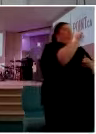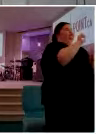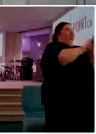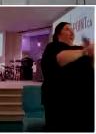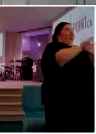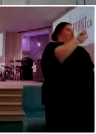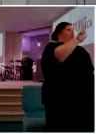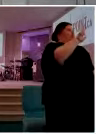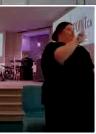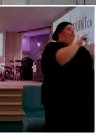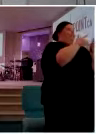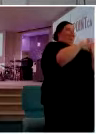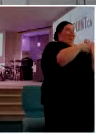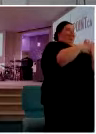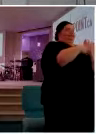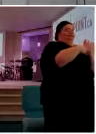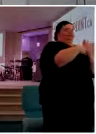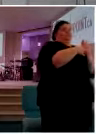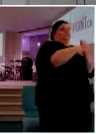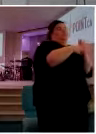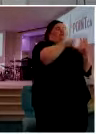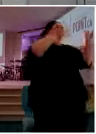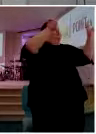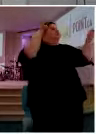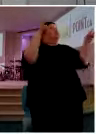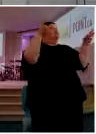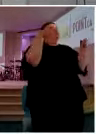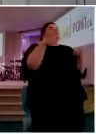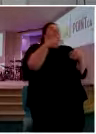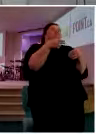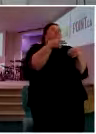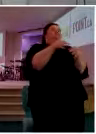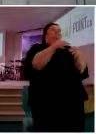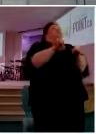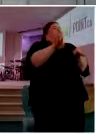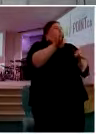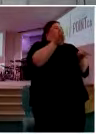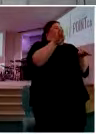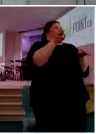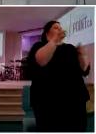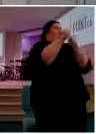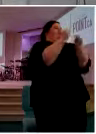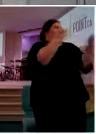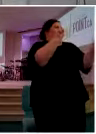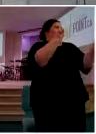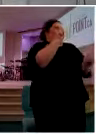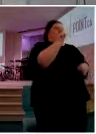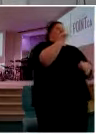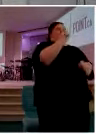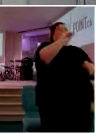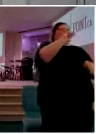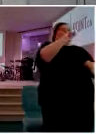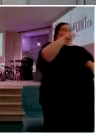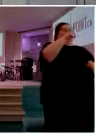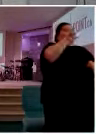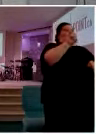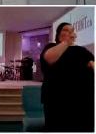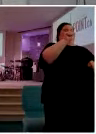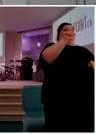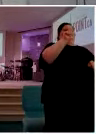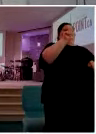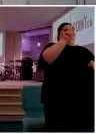Our topic this morning is simple salvation. And when I minister today, you will maybe say, well,